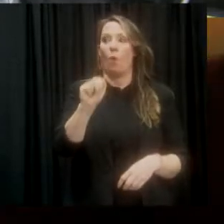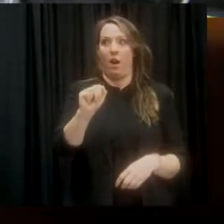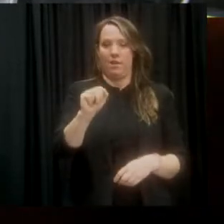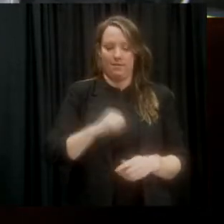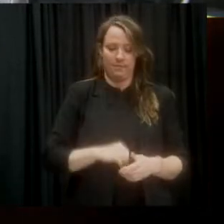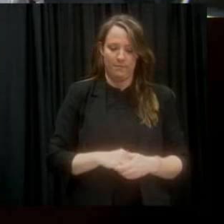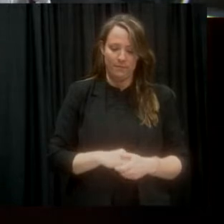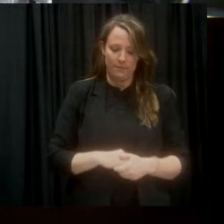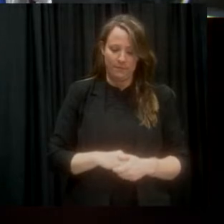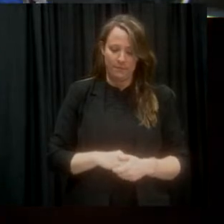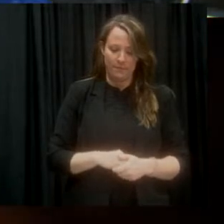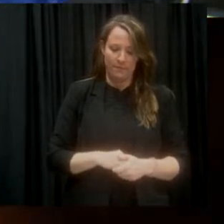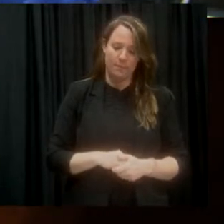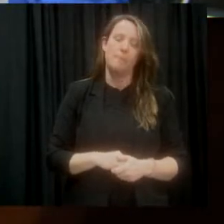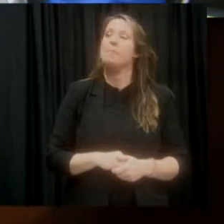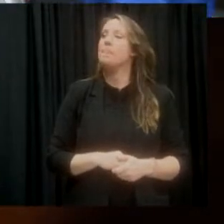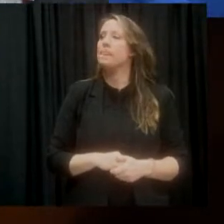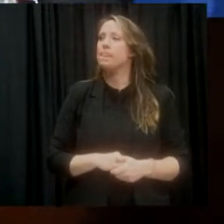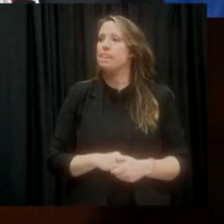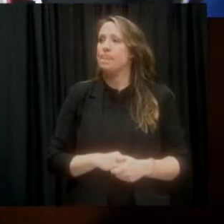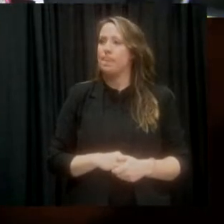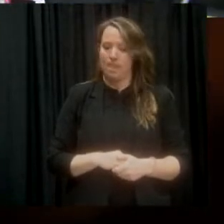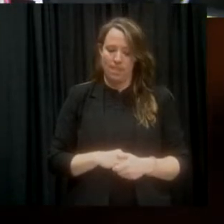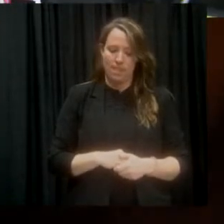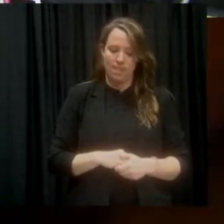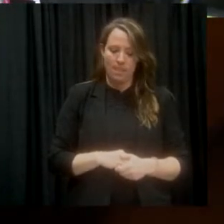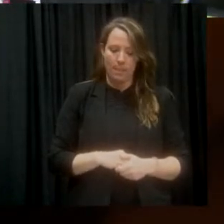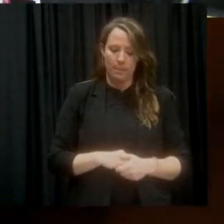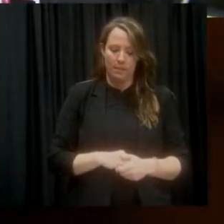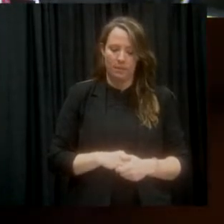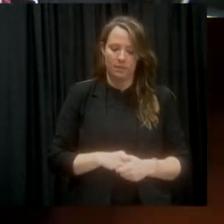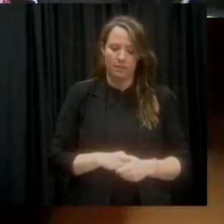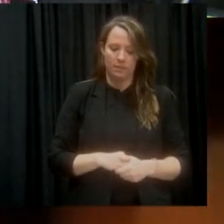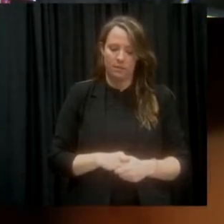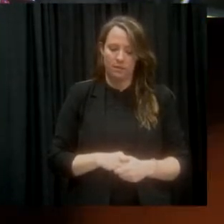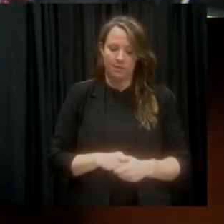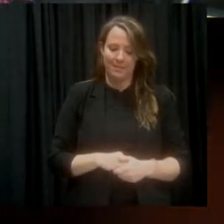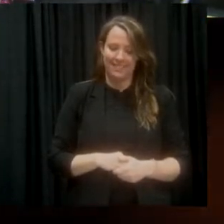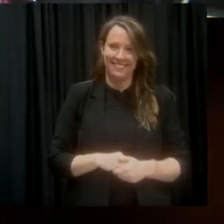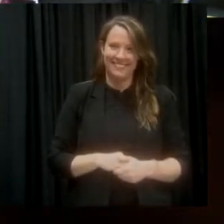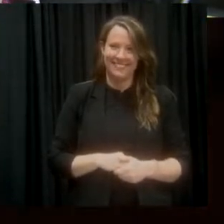Mua.